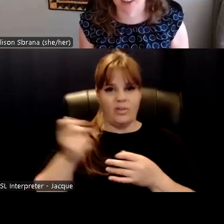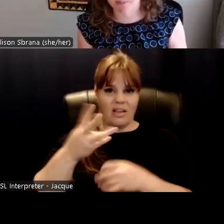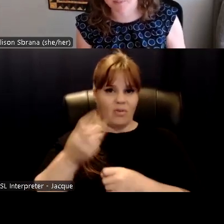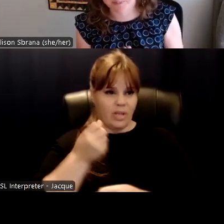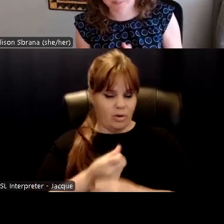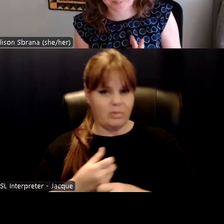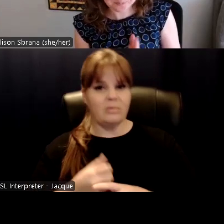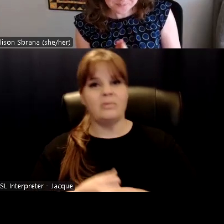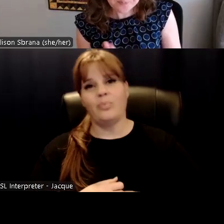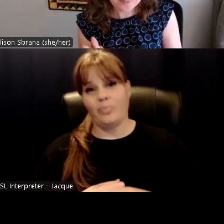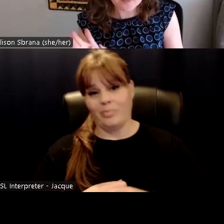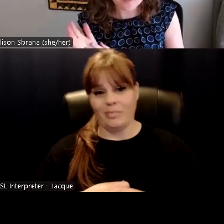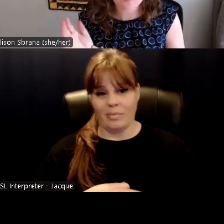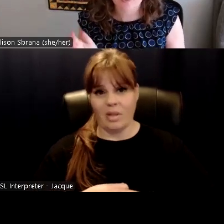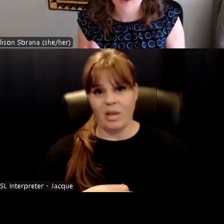Next slide.